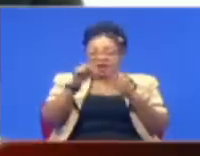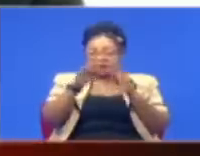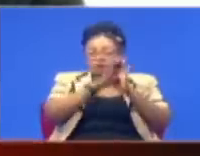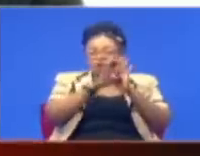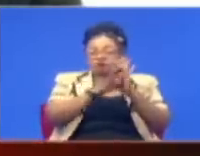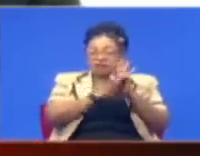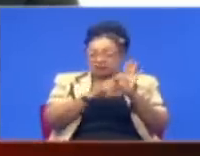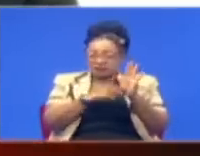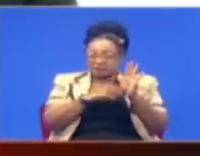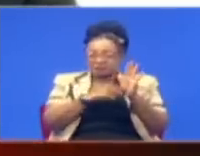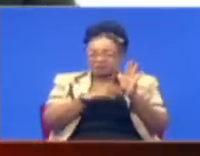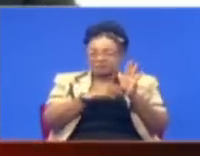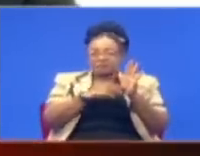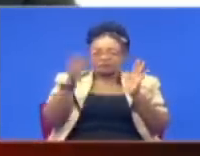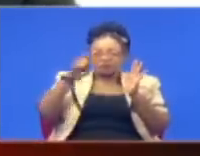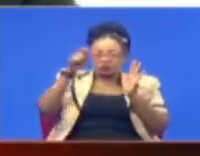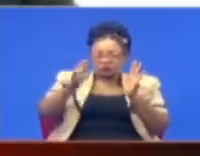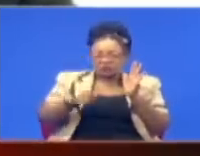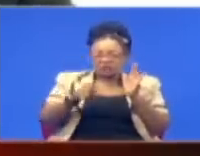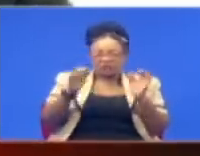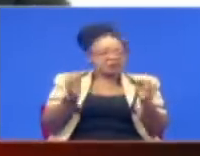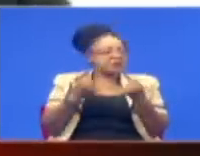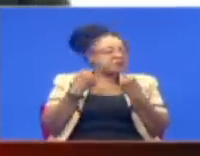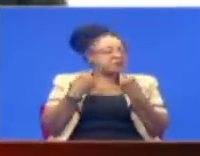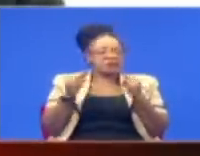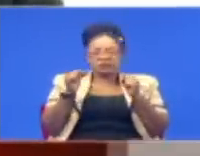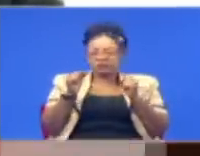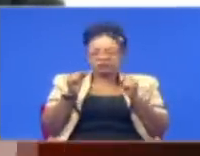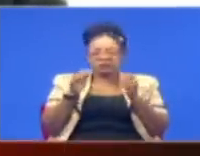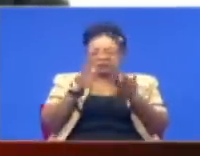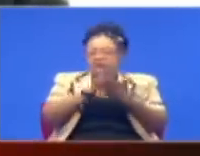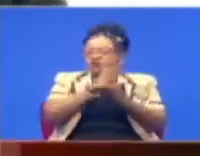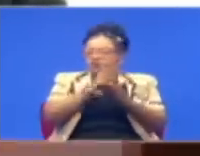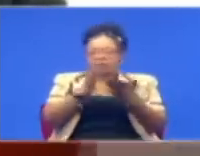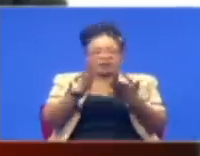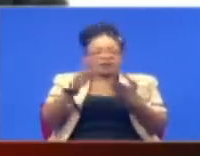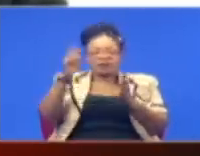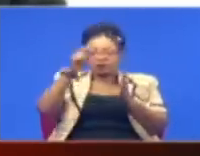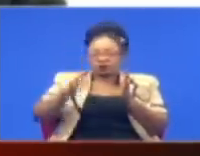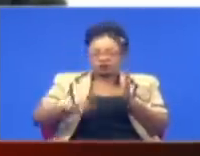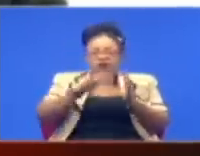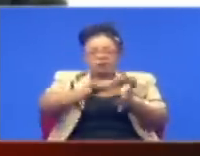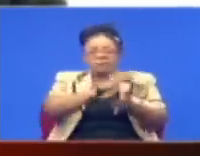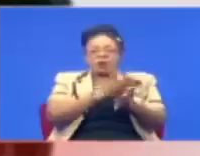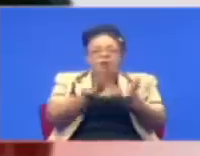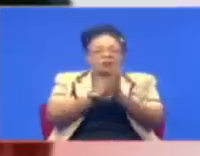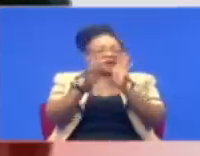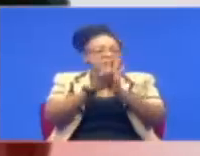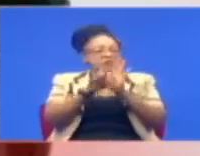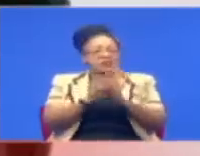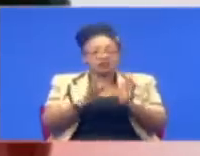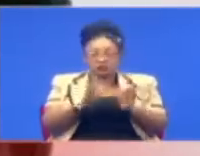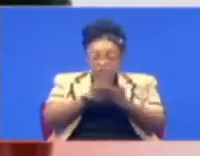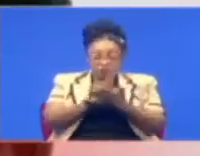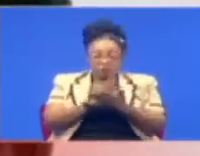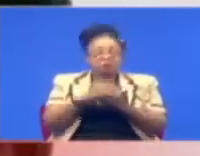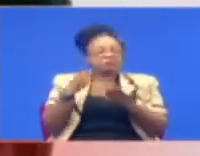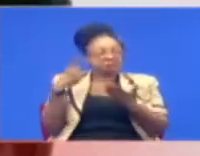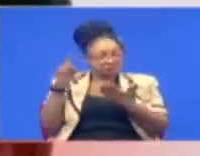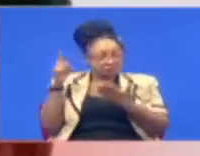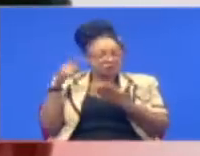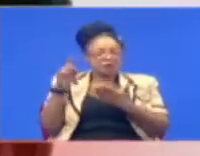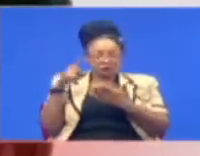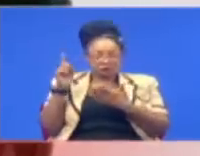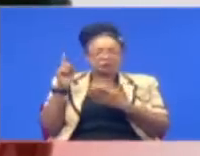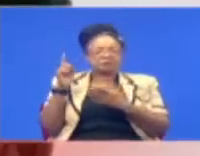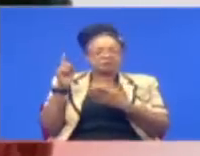the judiciary cannot share power, judicial power, with the legislature. Correct.